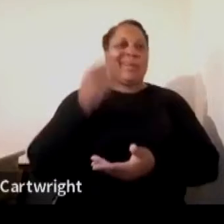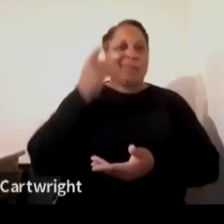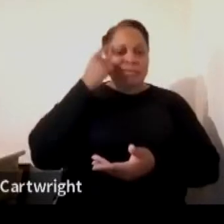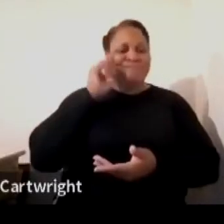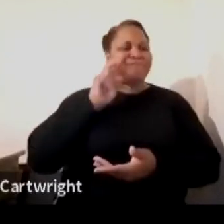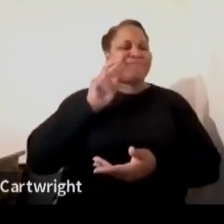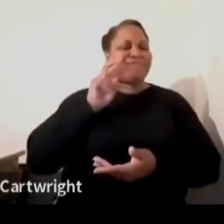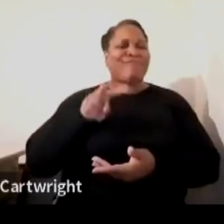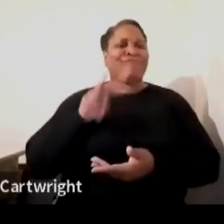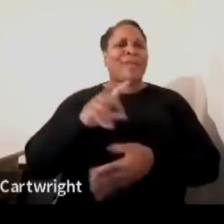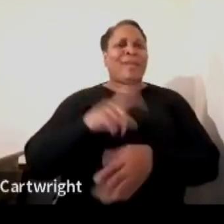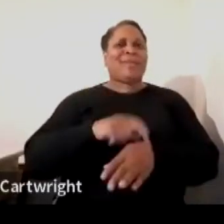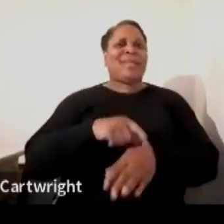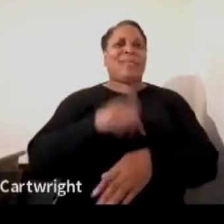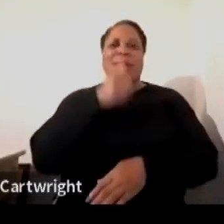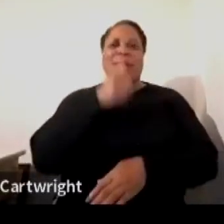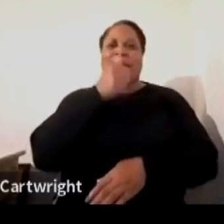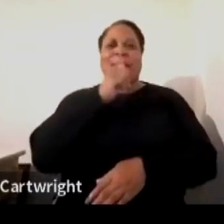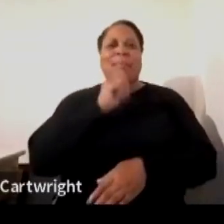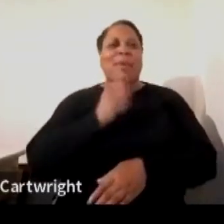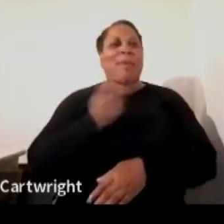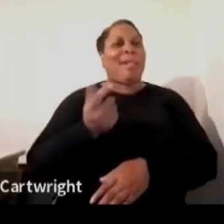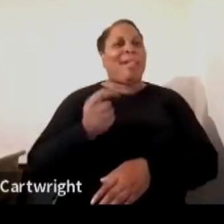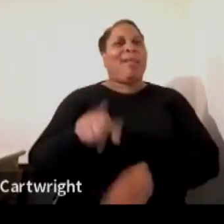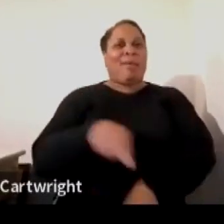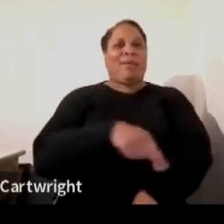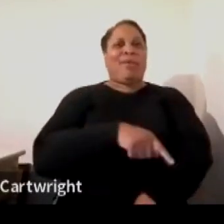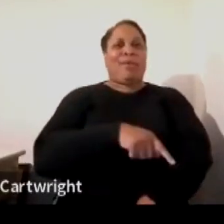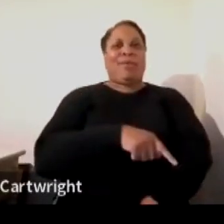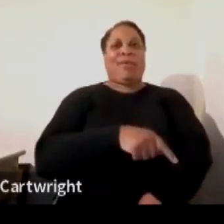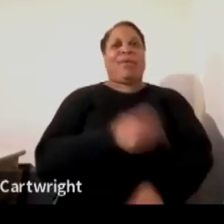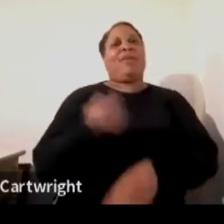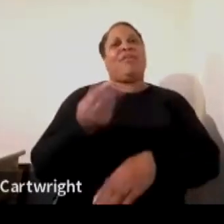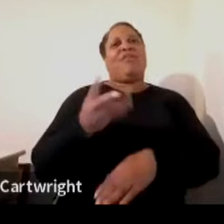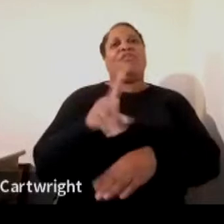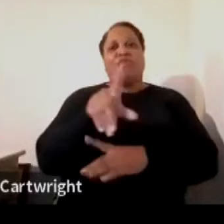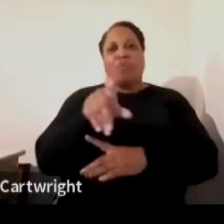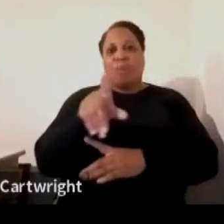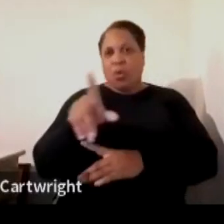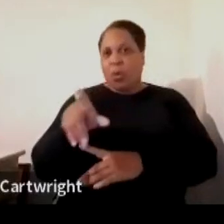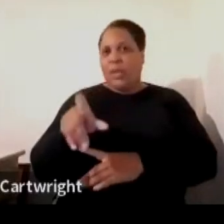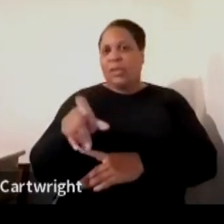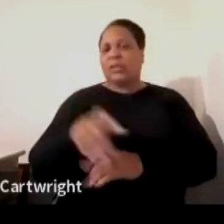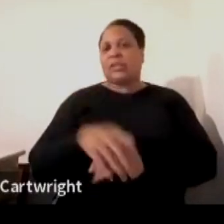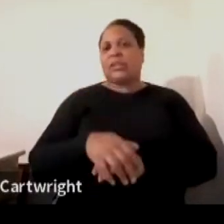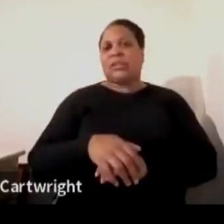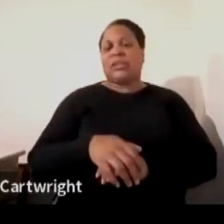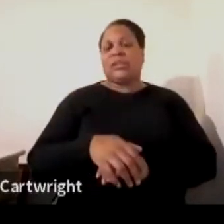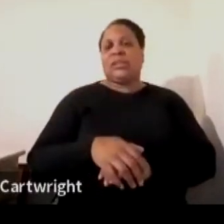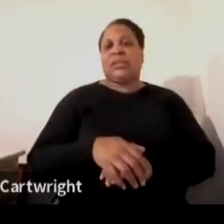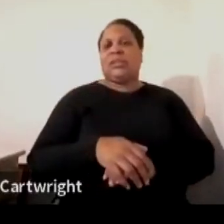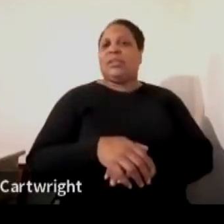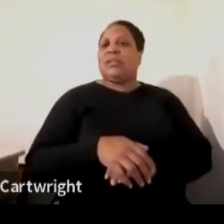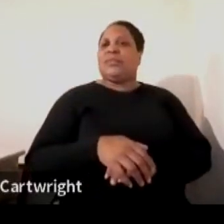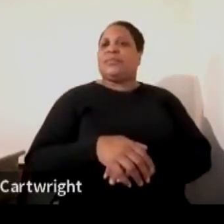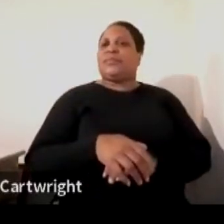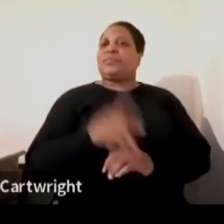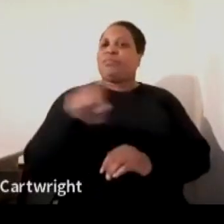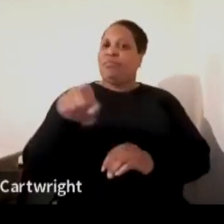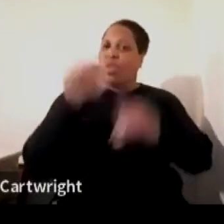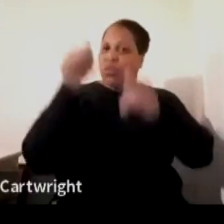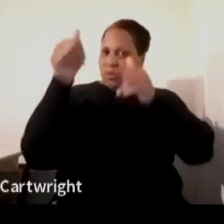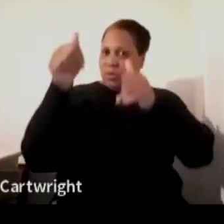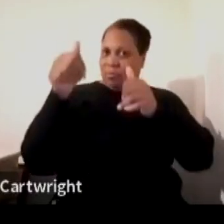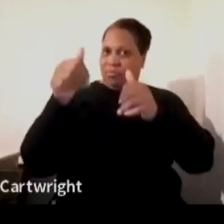ask you to bear with me just a little longer while I just take a few more questions from those who have posted on